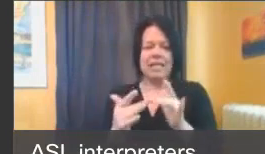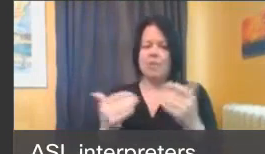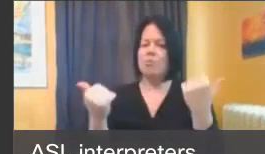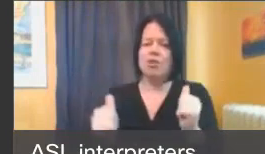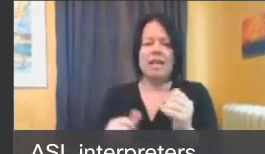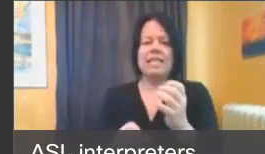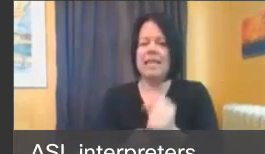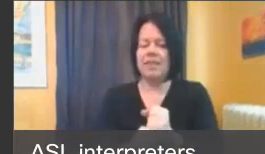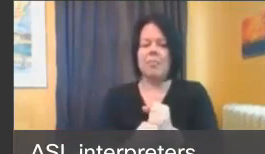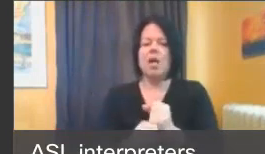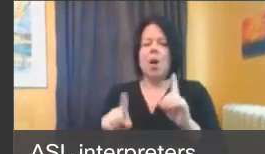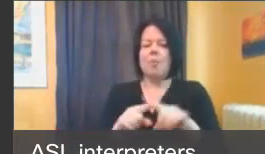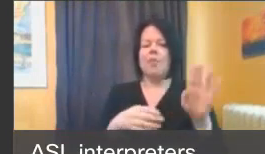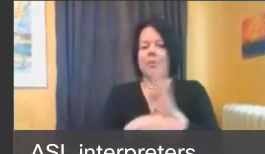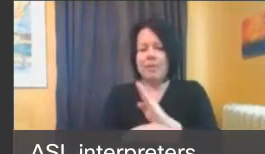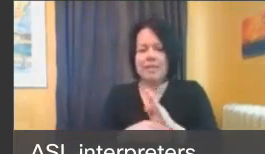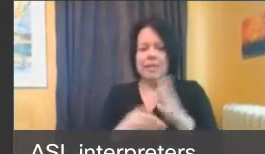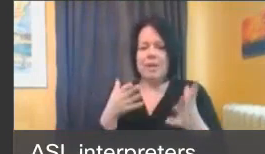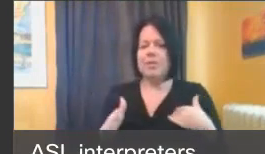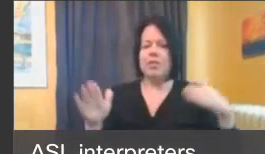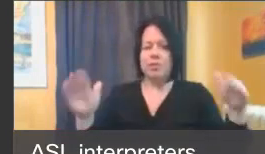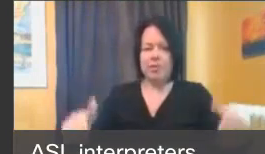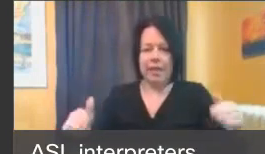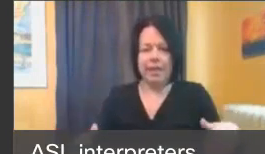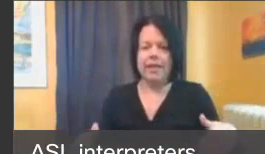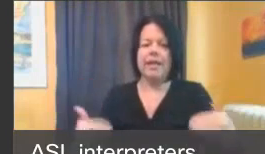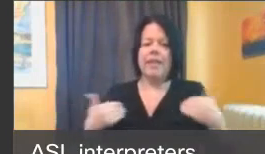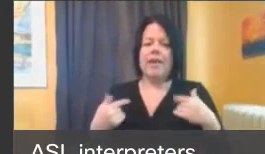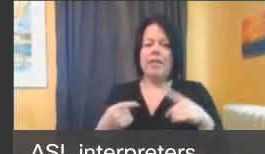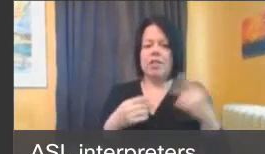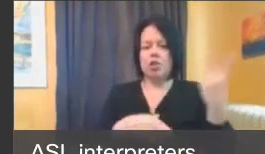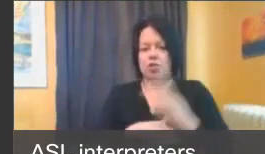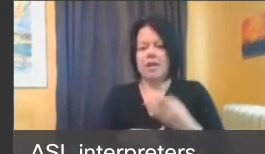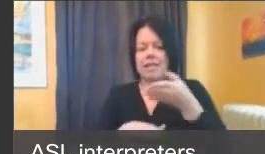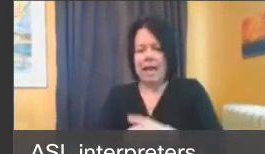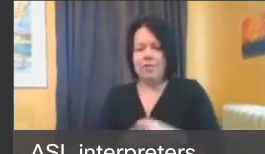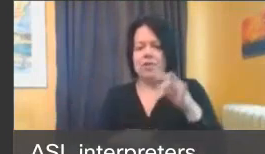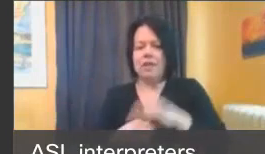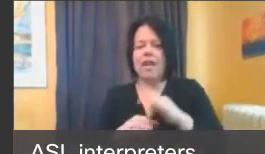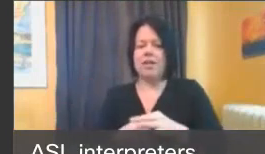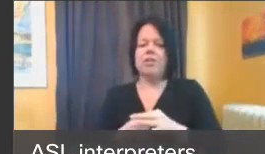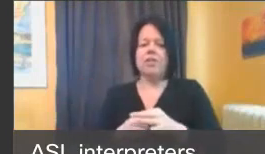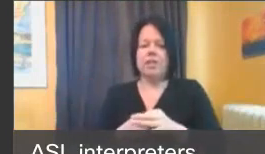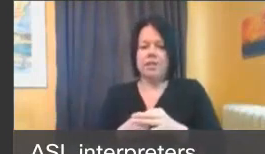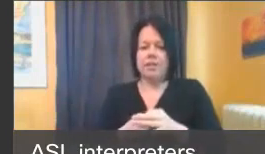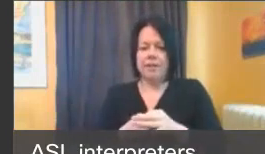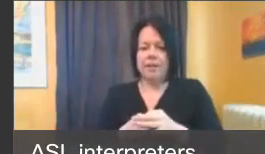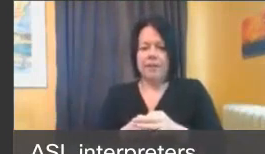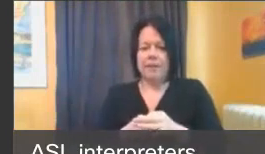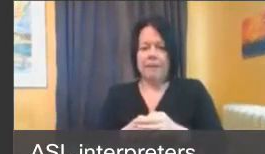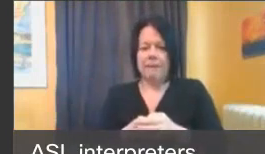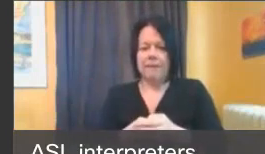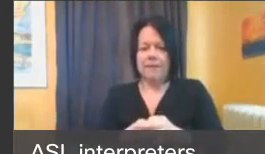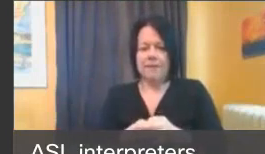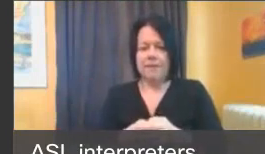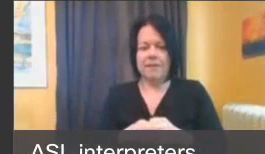to, but they're busy. Maybe it's too late. They have until 2 days after the election to cure their ballot. And if they're busy, if they're working, if they